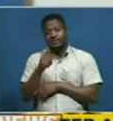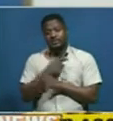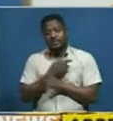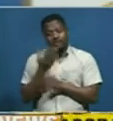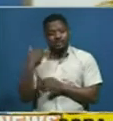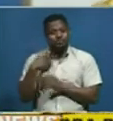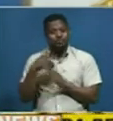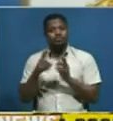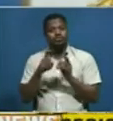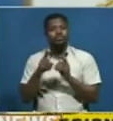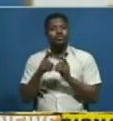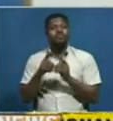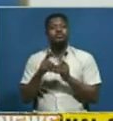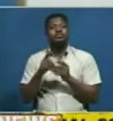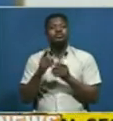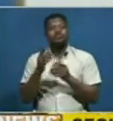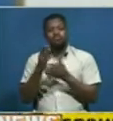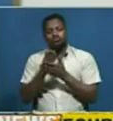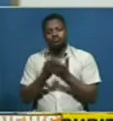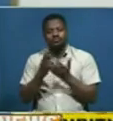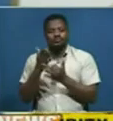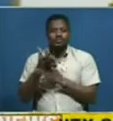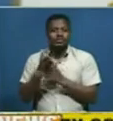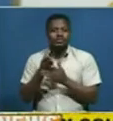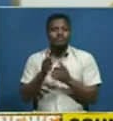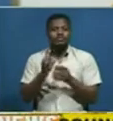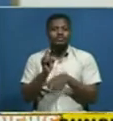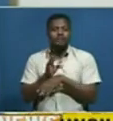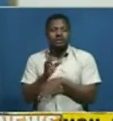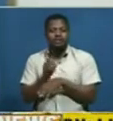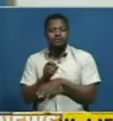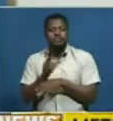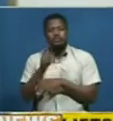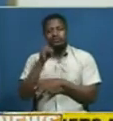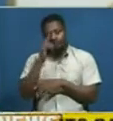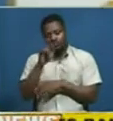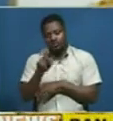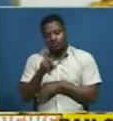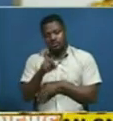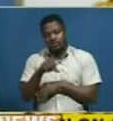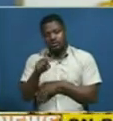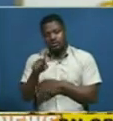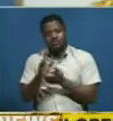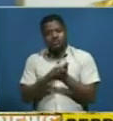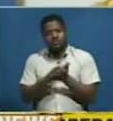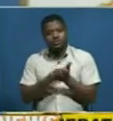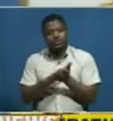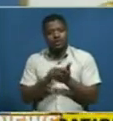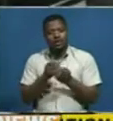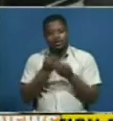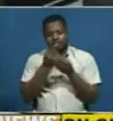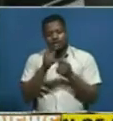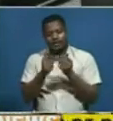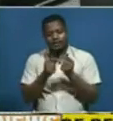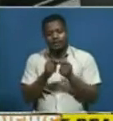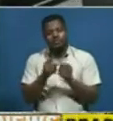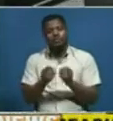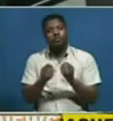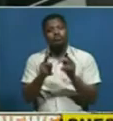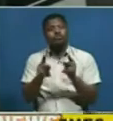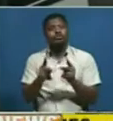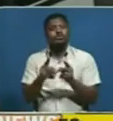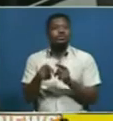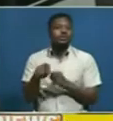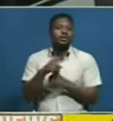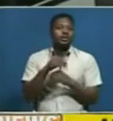a number of interventions through guidance and counseling for junior high school to inform them about opportunities